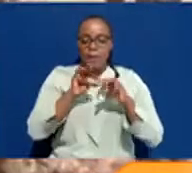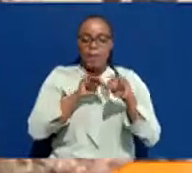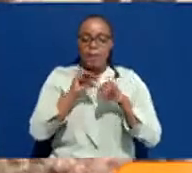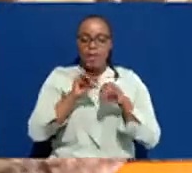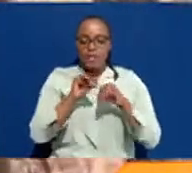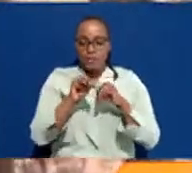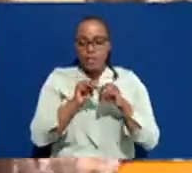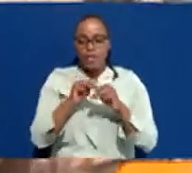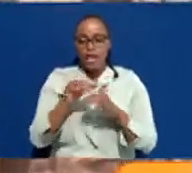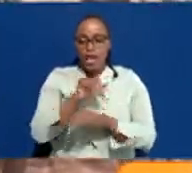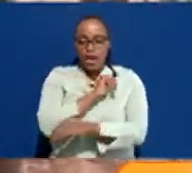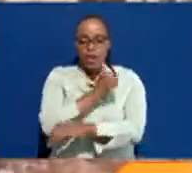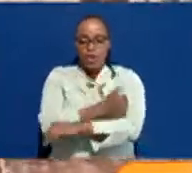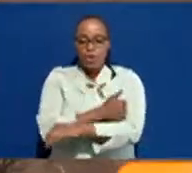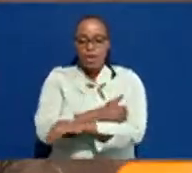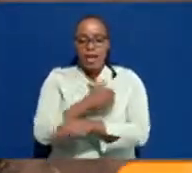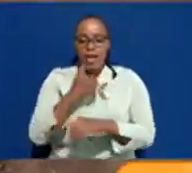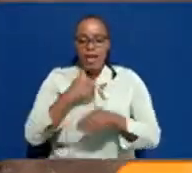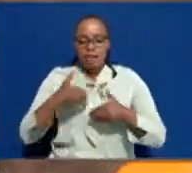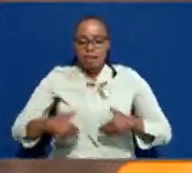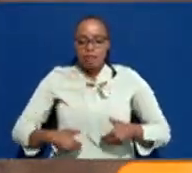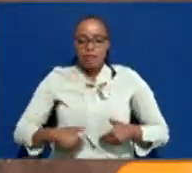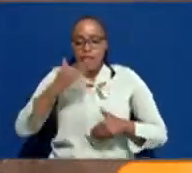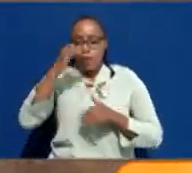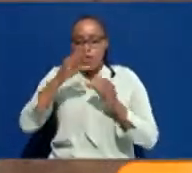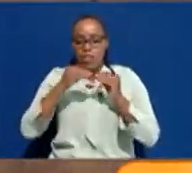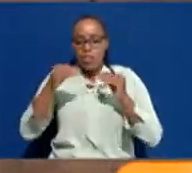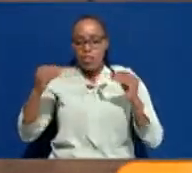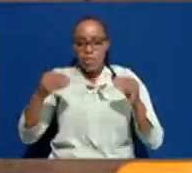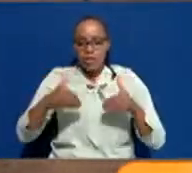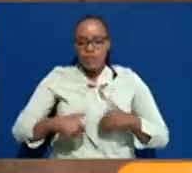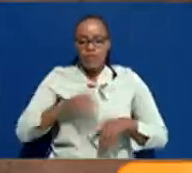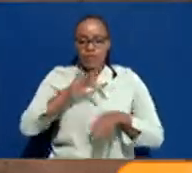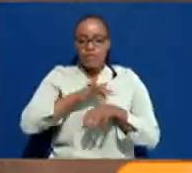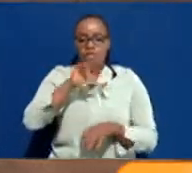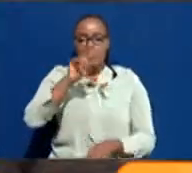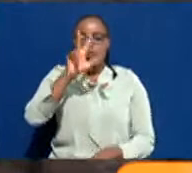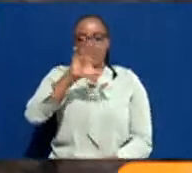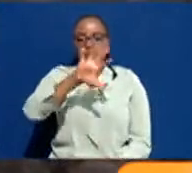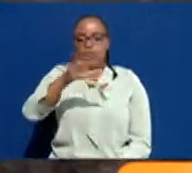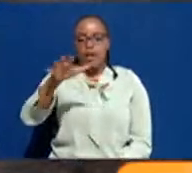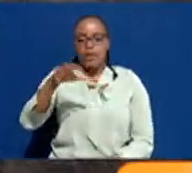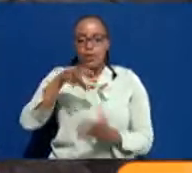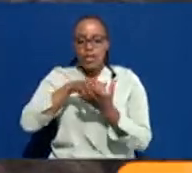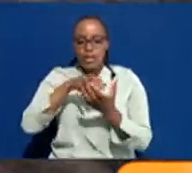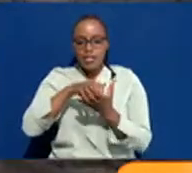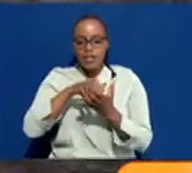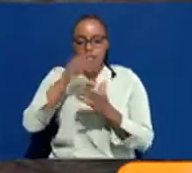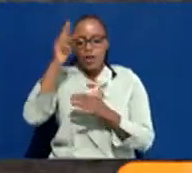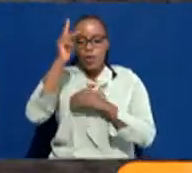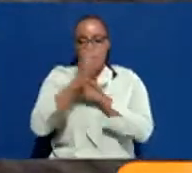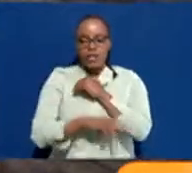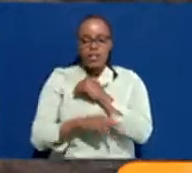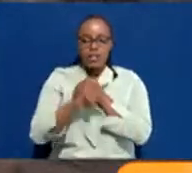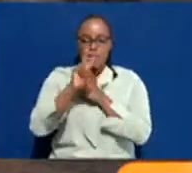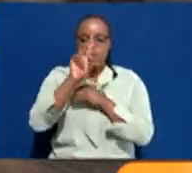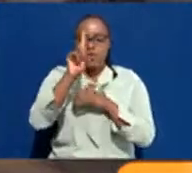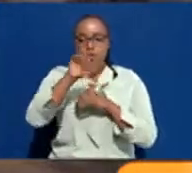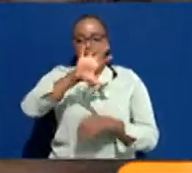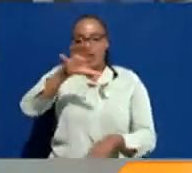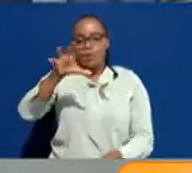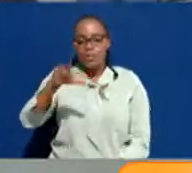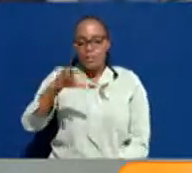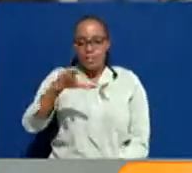facing starvation due to the prolonged drought that has affected 23 counties, with the situation worsening in 21